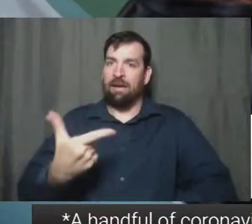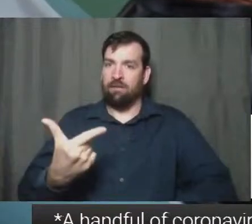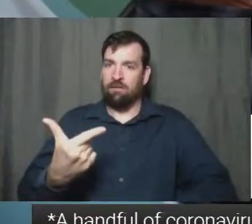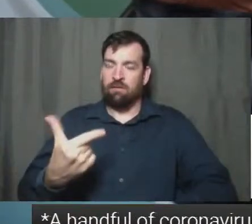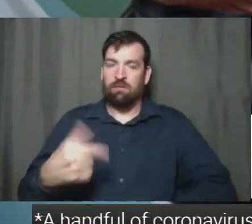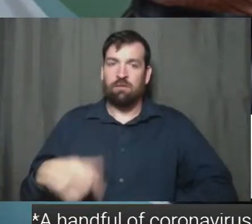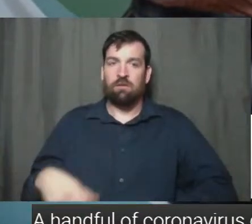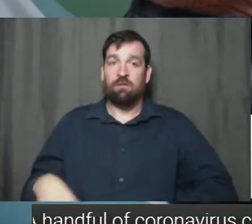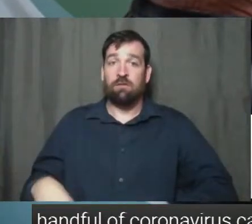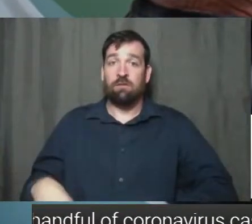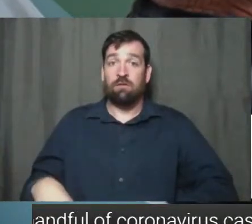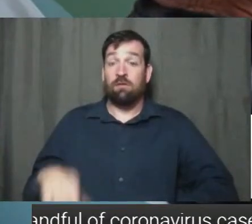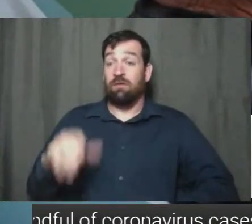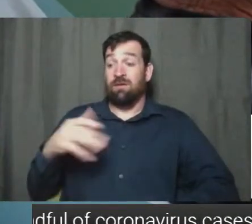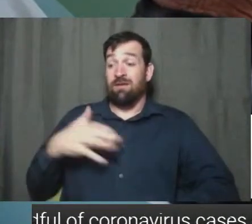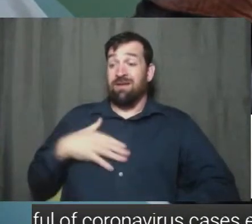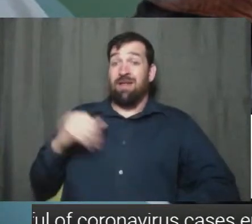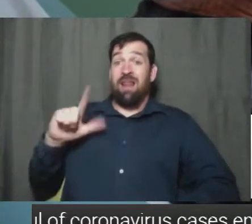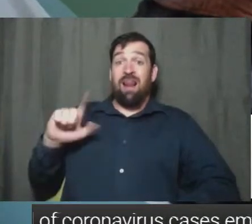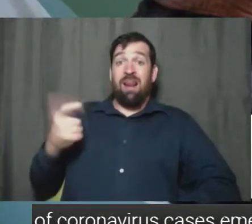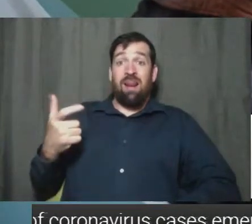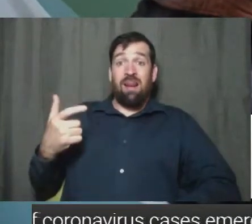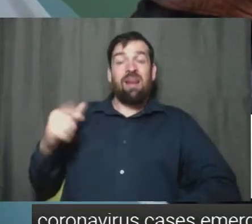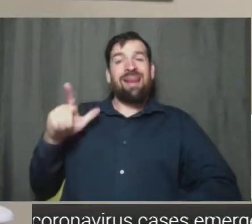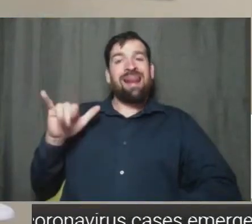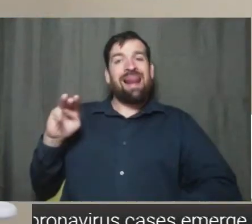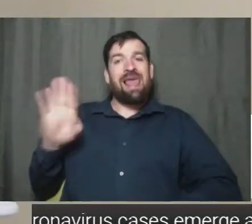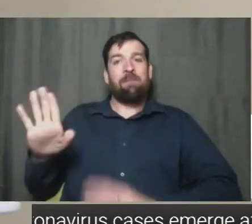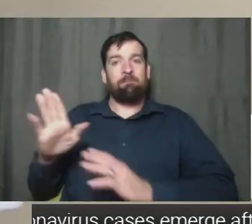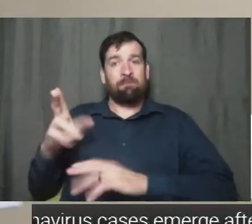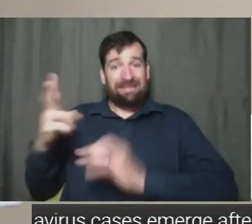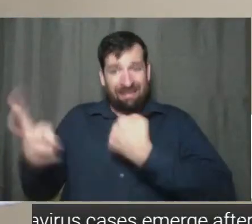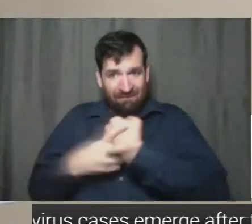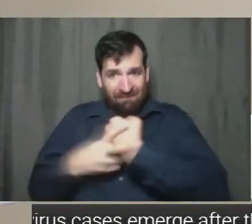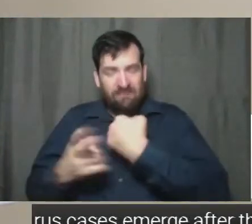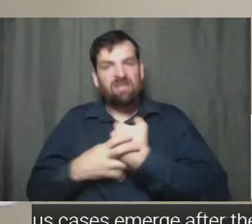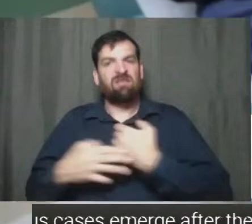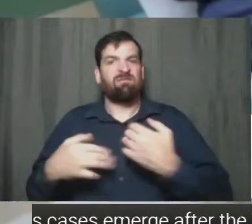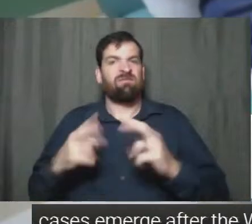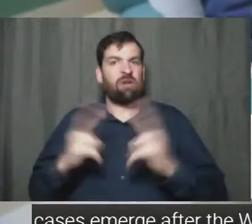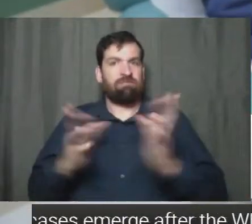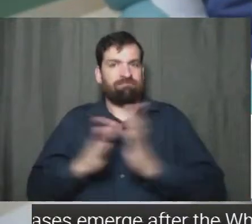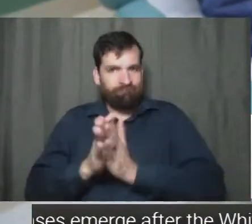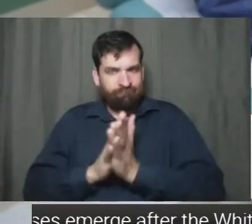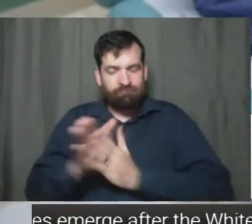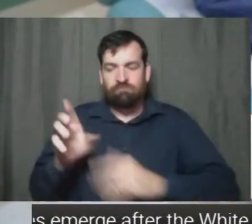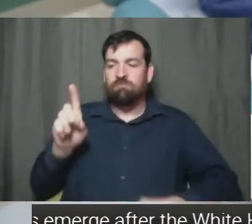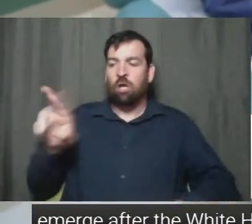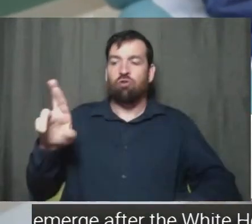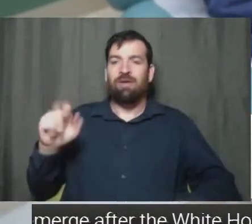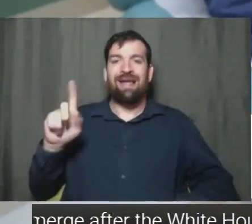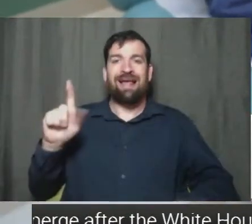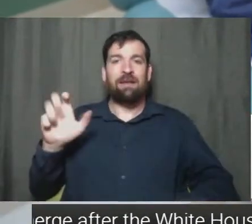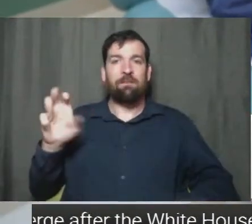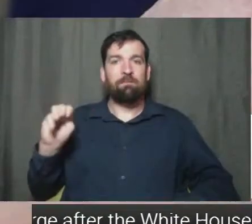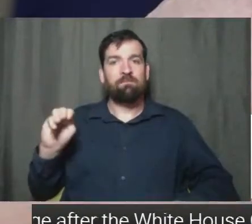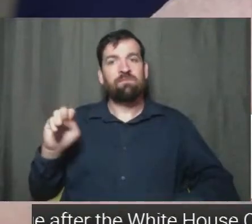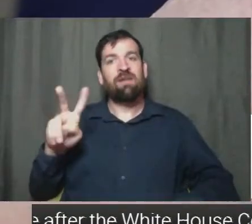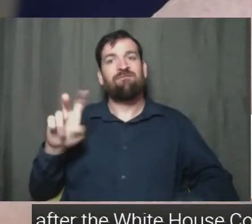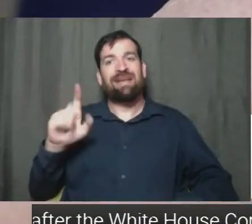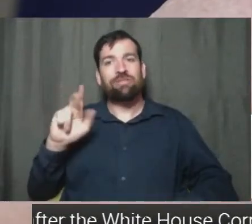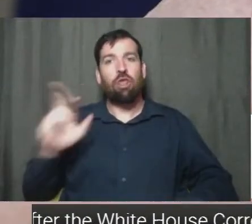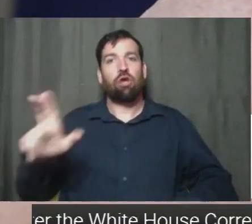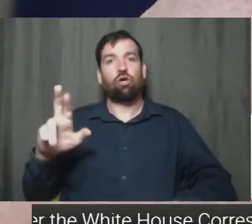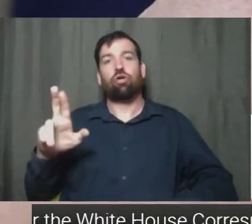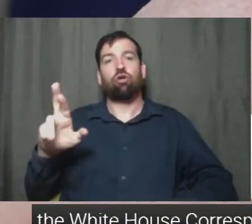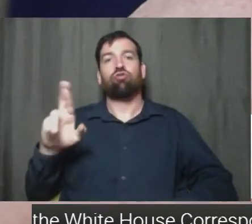is one of my areas of interest. I'm pretty passionate about it. That's when Dr. Adam Alley, a vascular and interventional radiologist, was